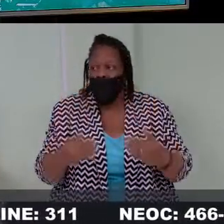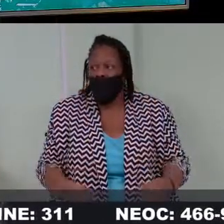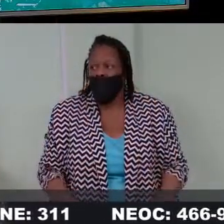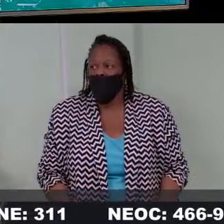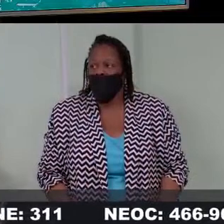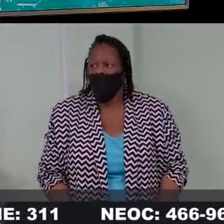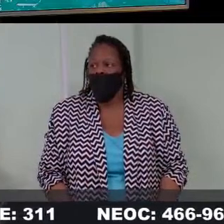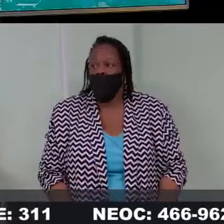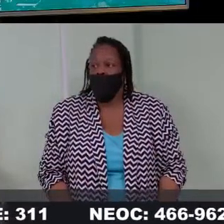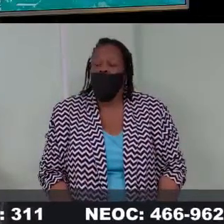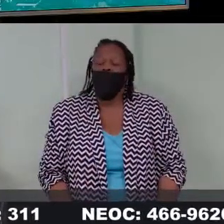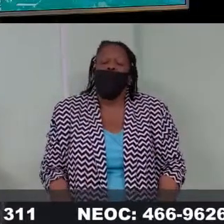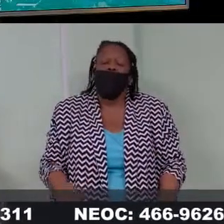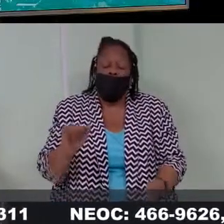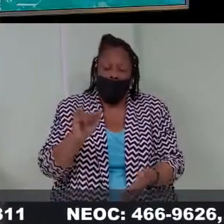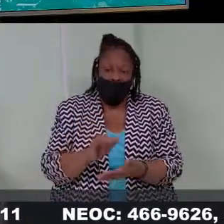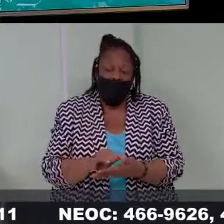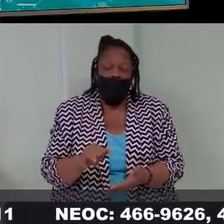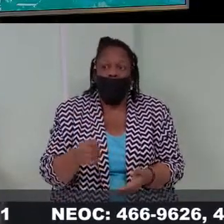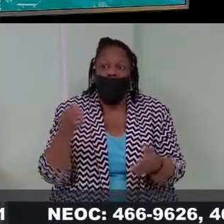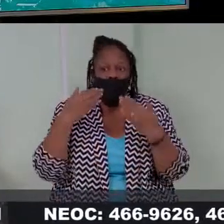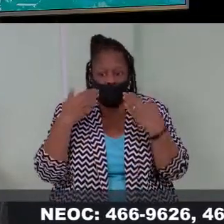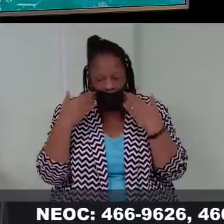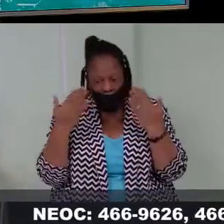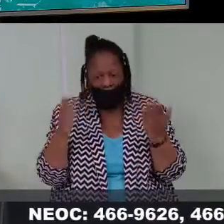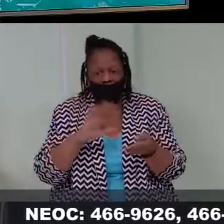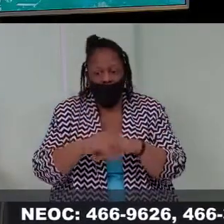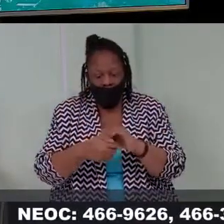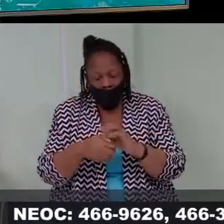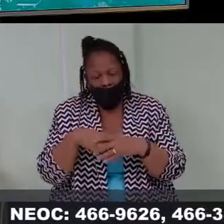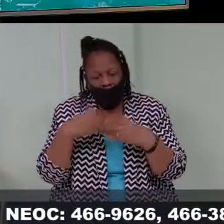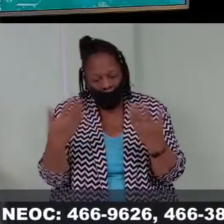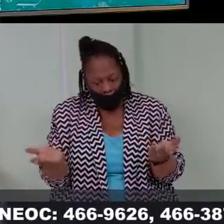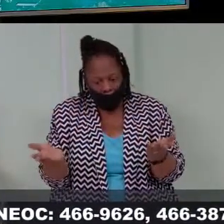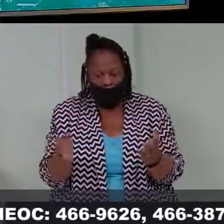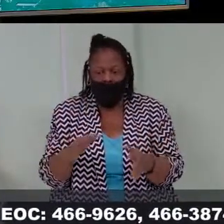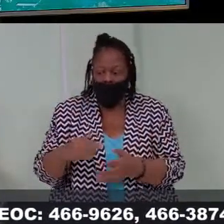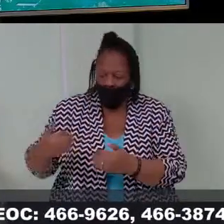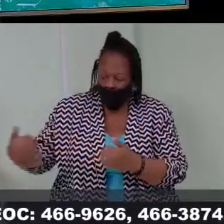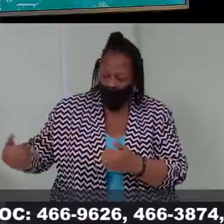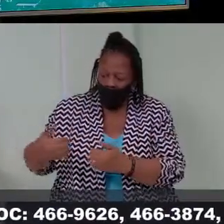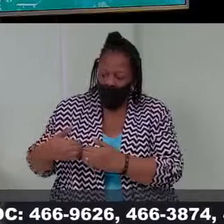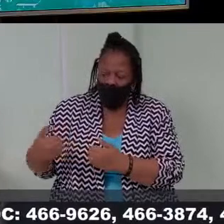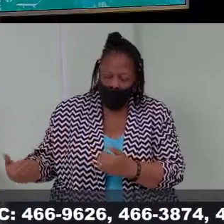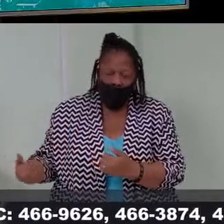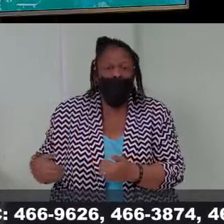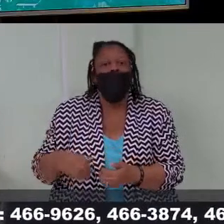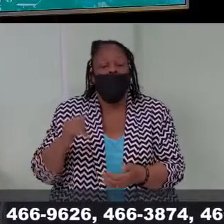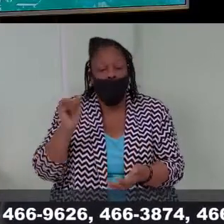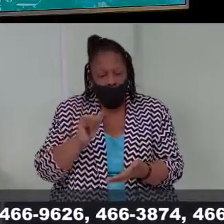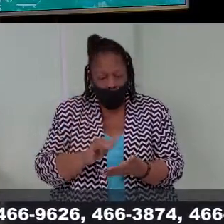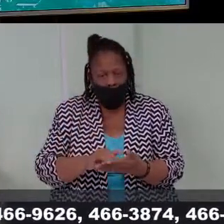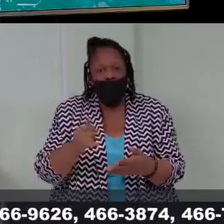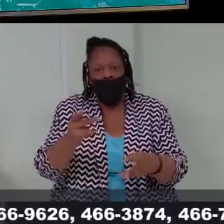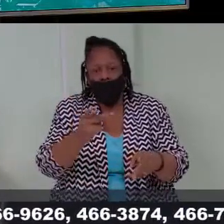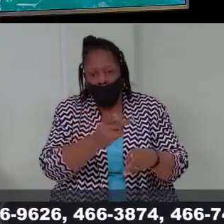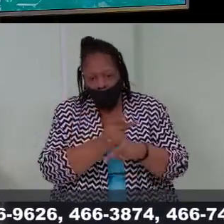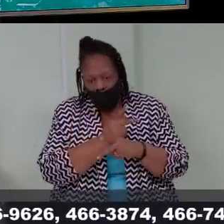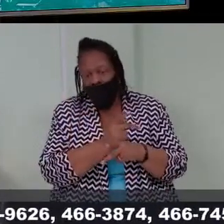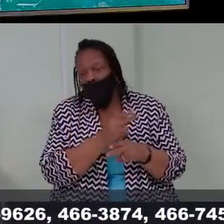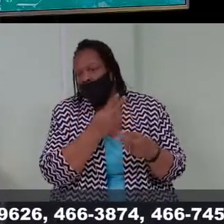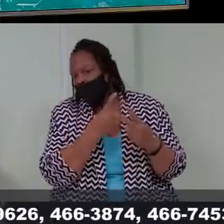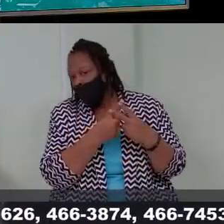the non-pharmaceutical measures that will keep us safe, wearing a mask, social distancing, and hand sanitizing, and we cannot